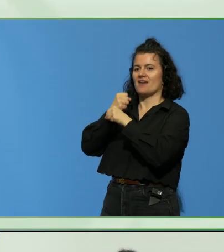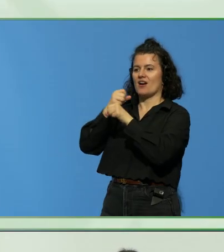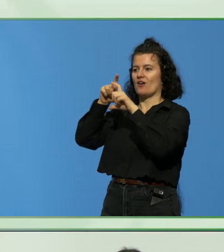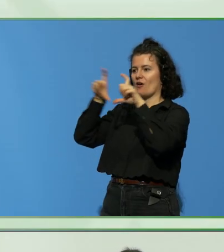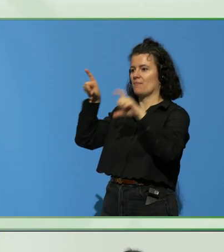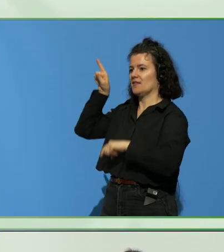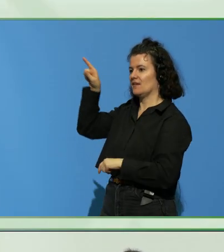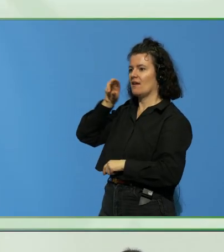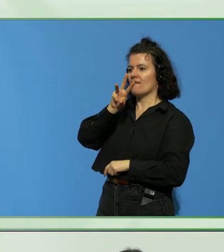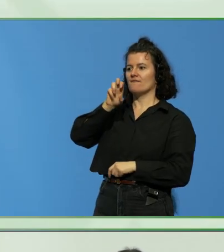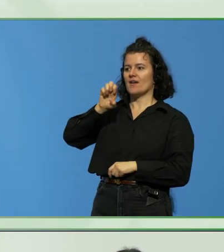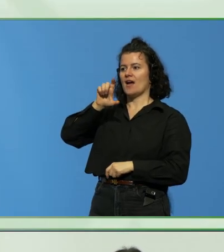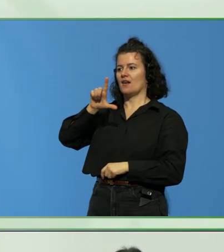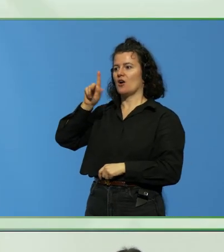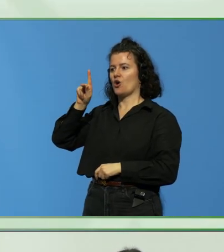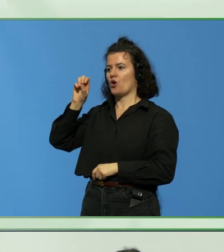and Events.